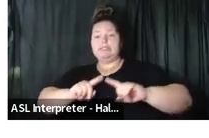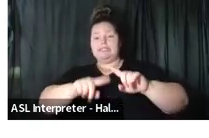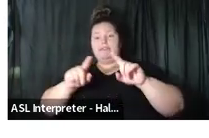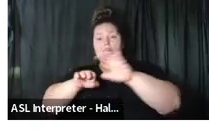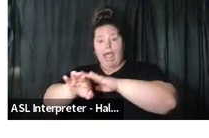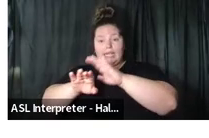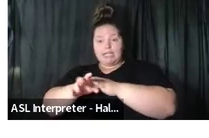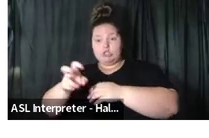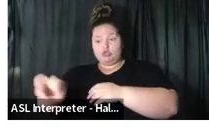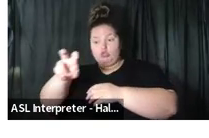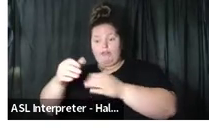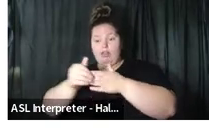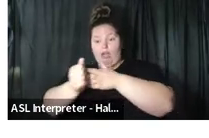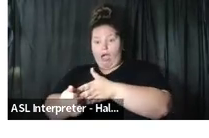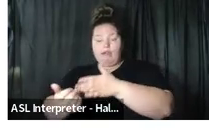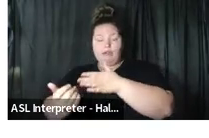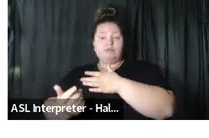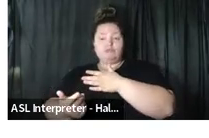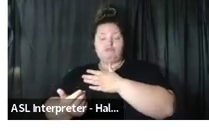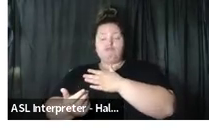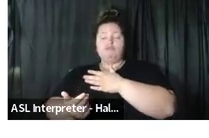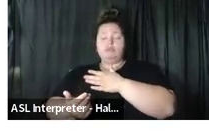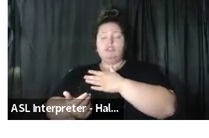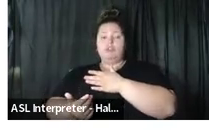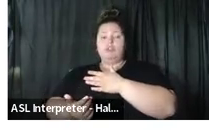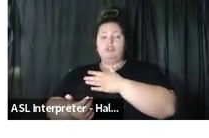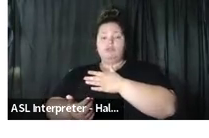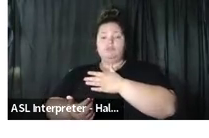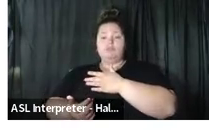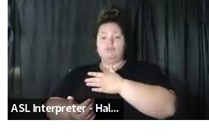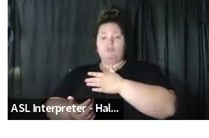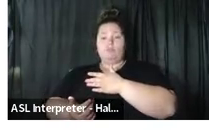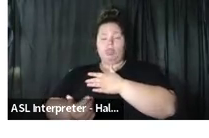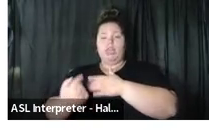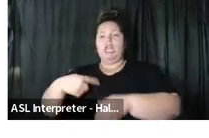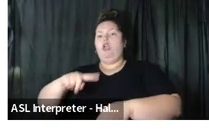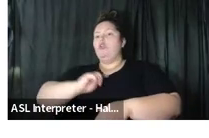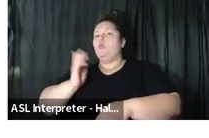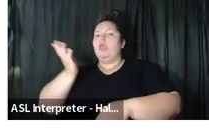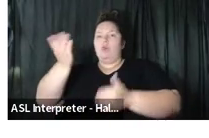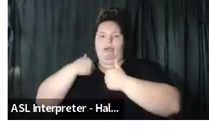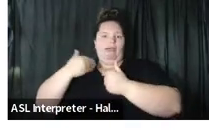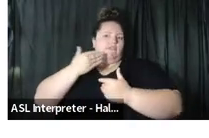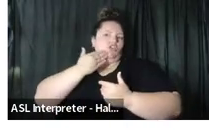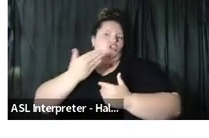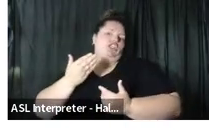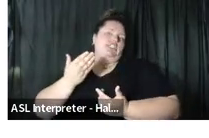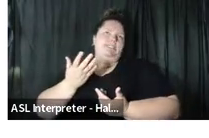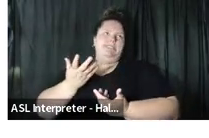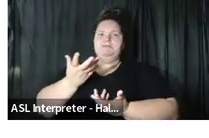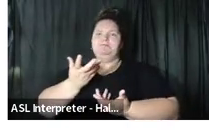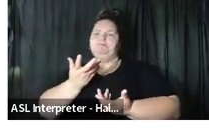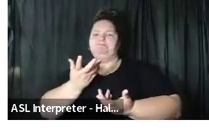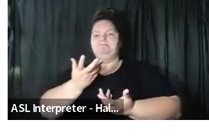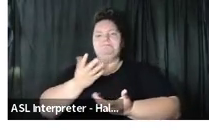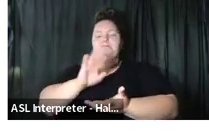disabilities. And we'll have a bunch of, not all of them, but a good amount of links on